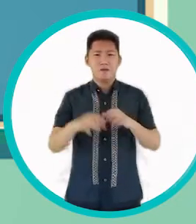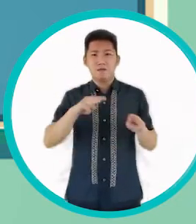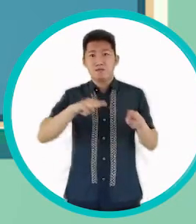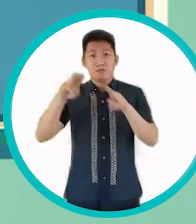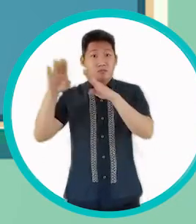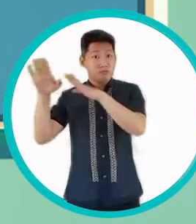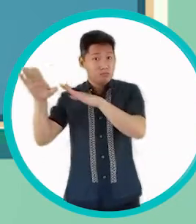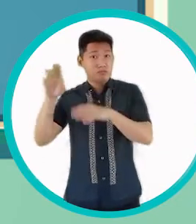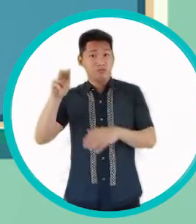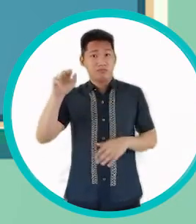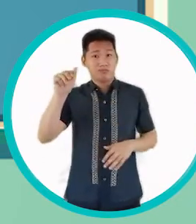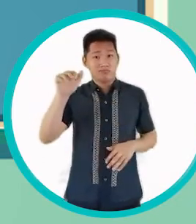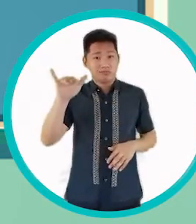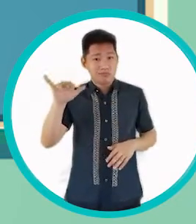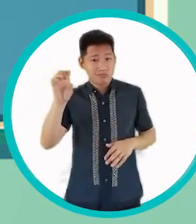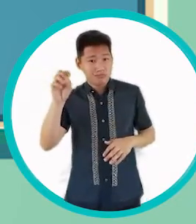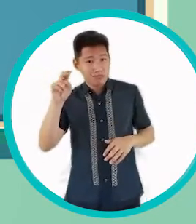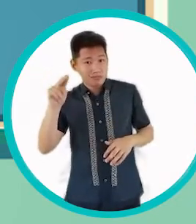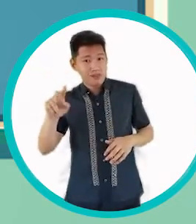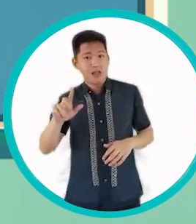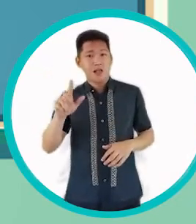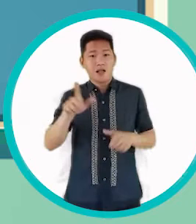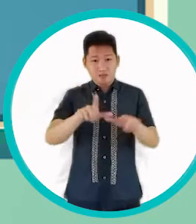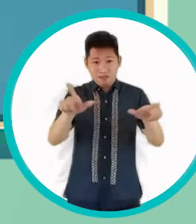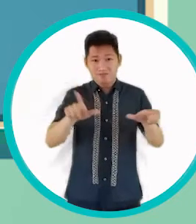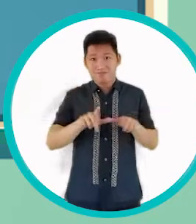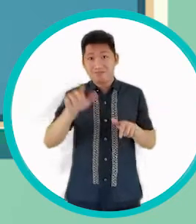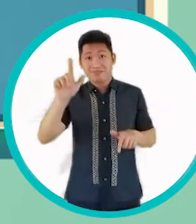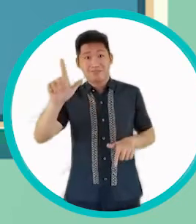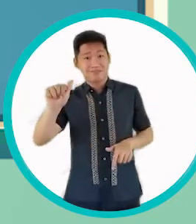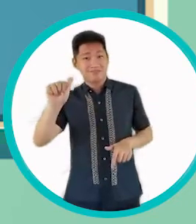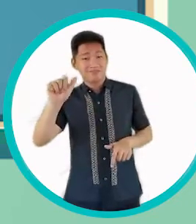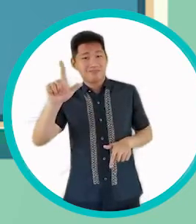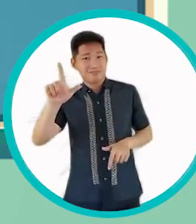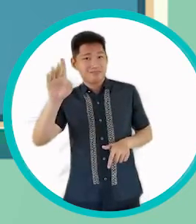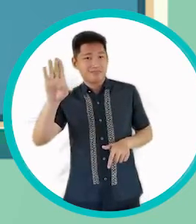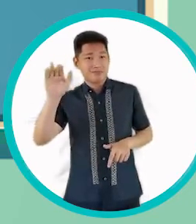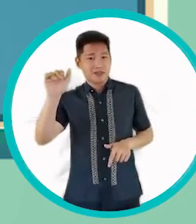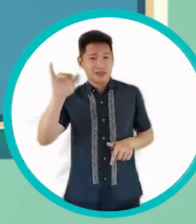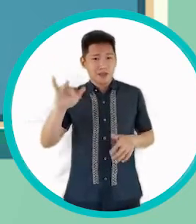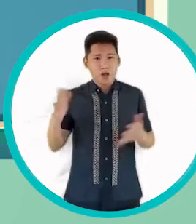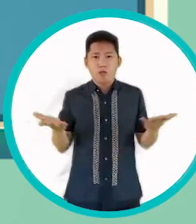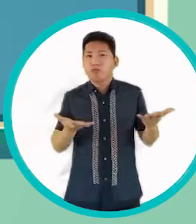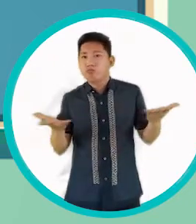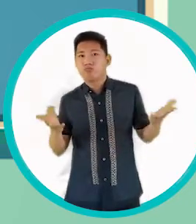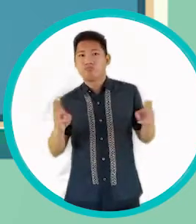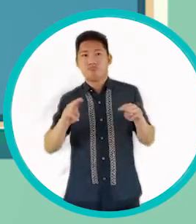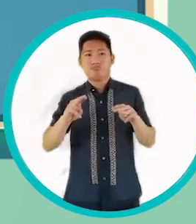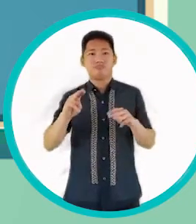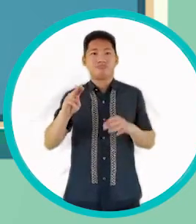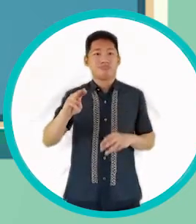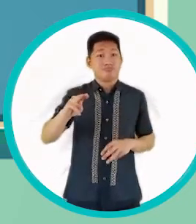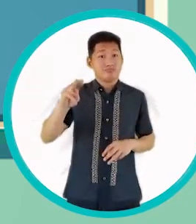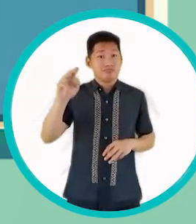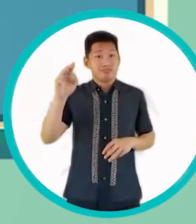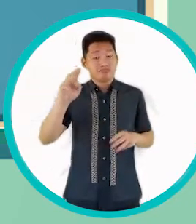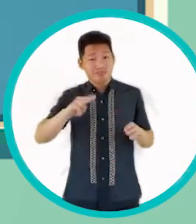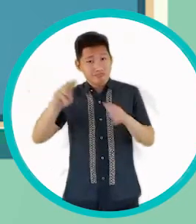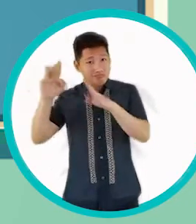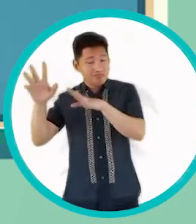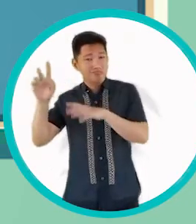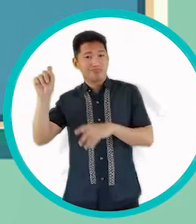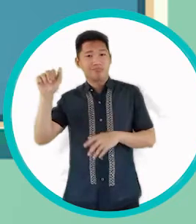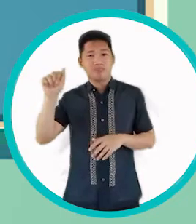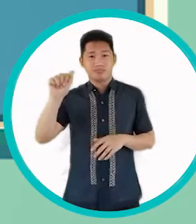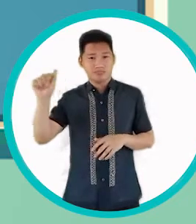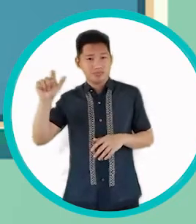different provinces. Mount Mayon is located in Albay, whereas Taal is in Batangas. Did